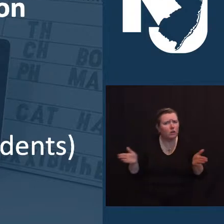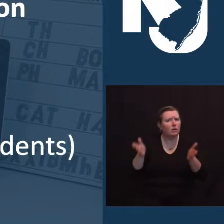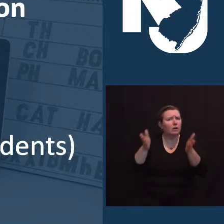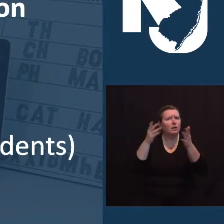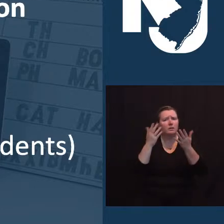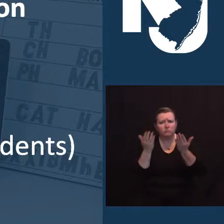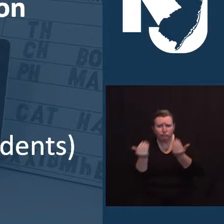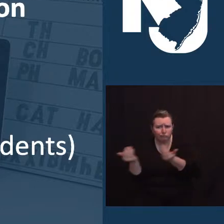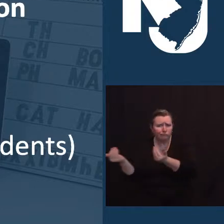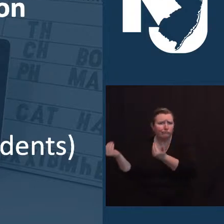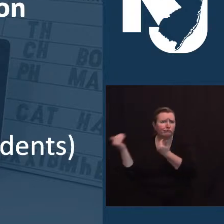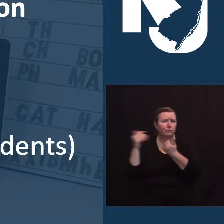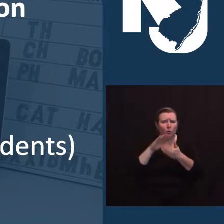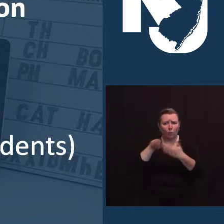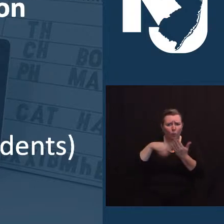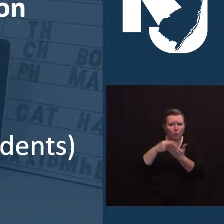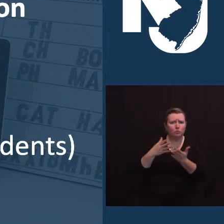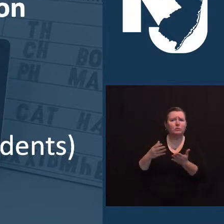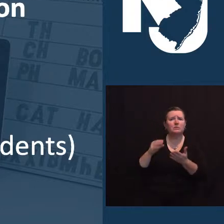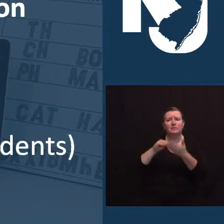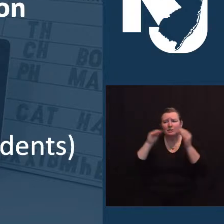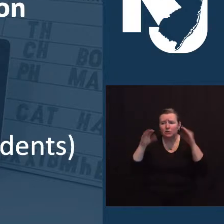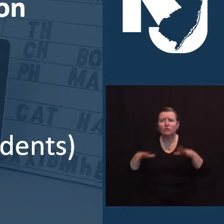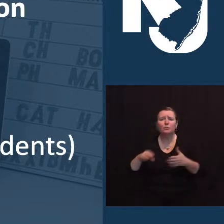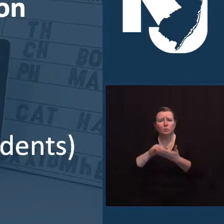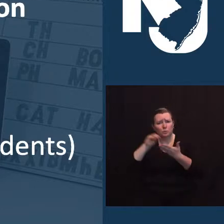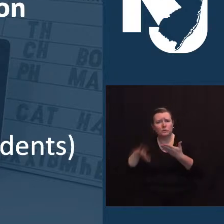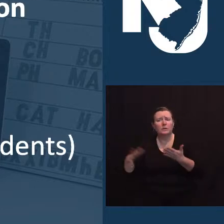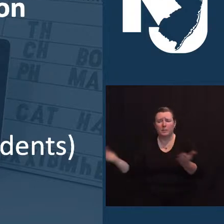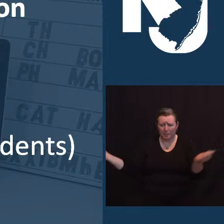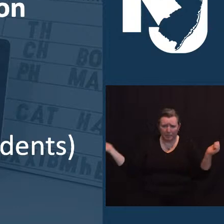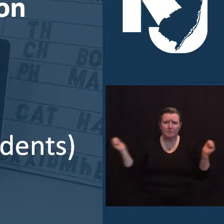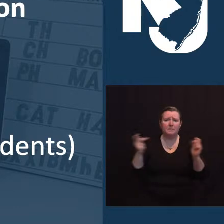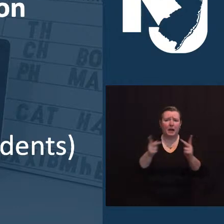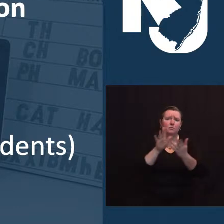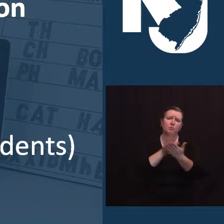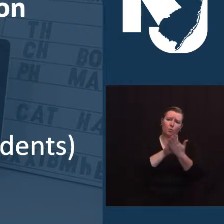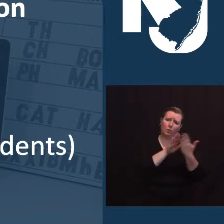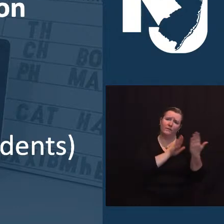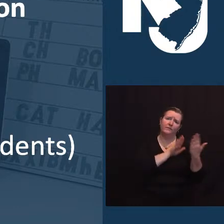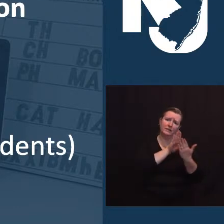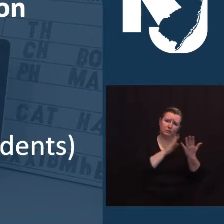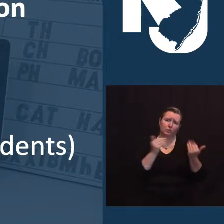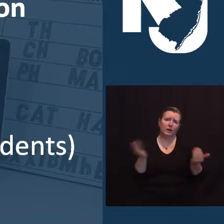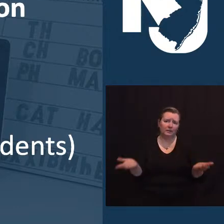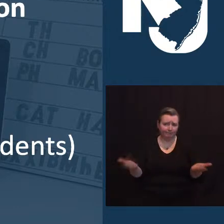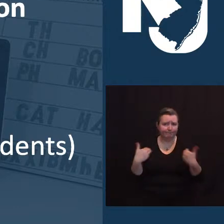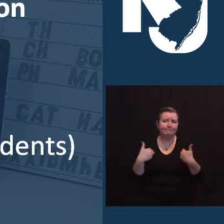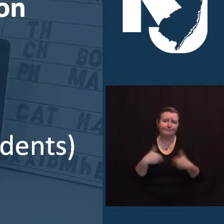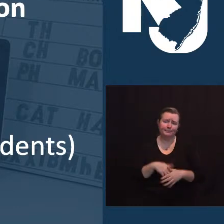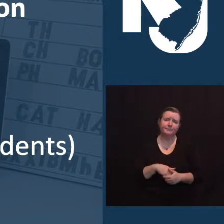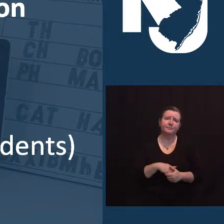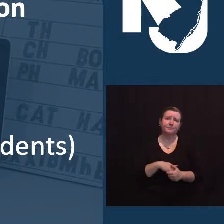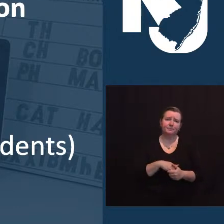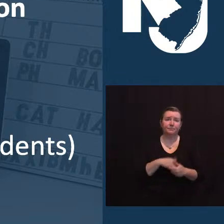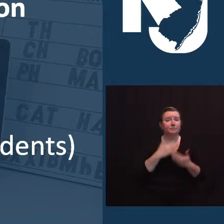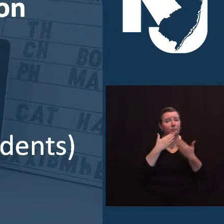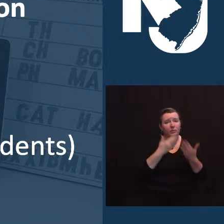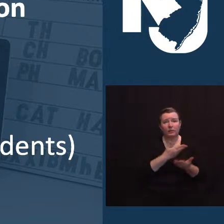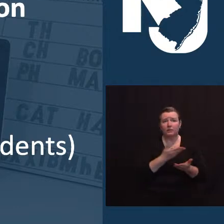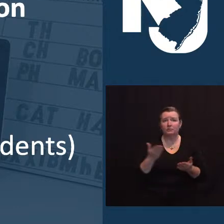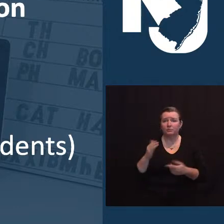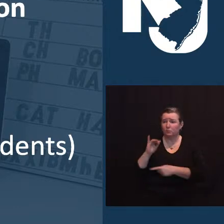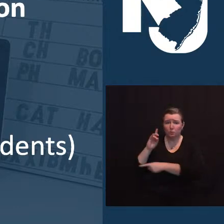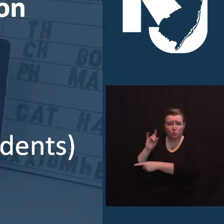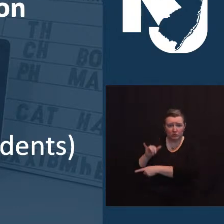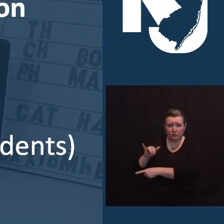and educators safely back into their classrooms and back to in-person learning. And I remain thankful to Judy and her team, as